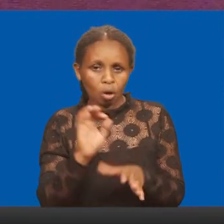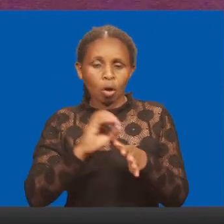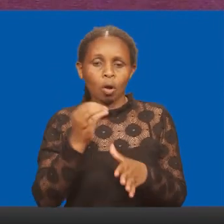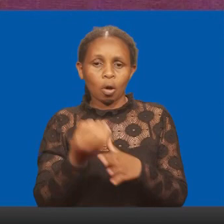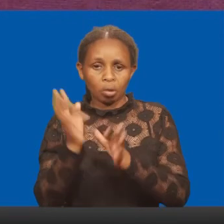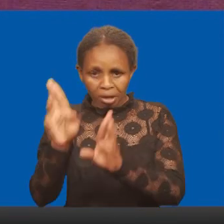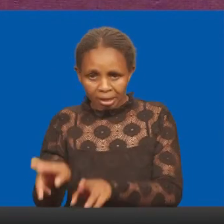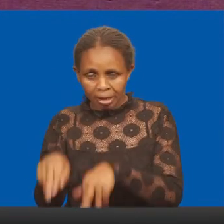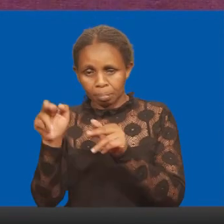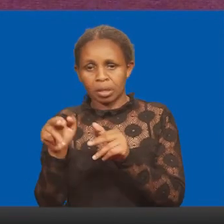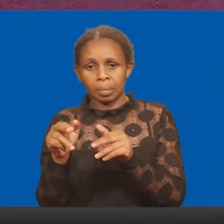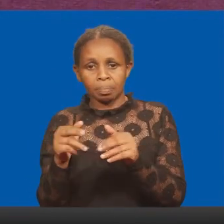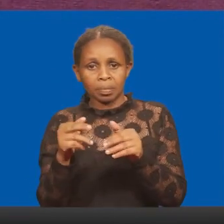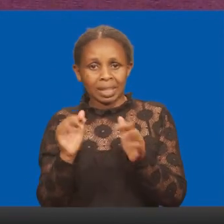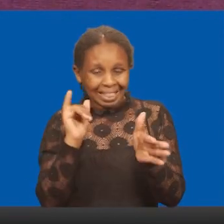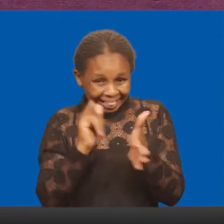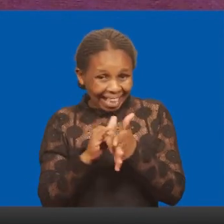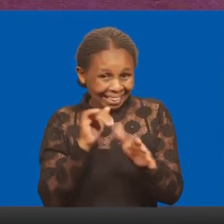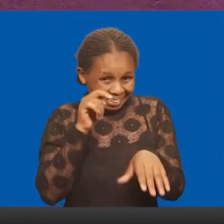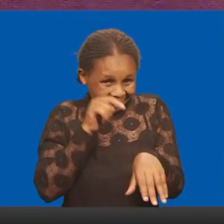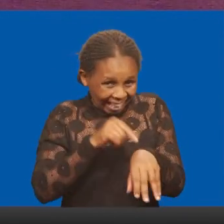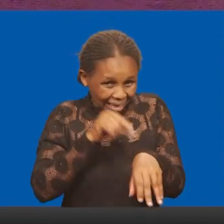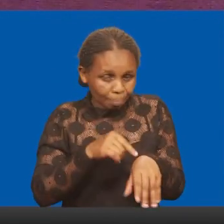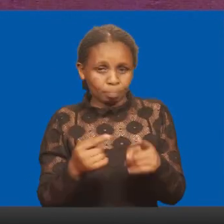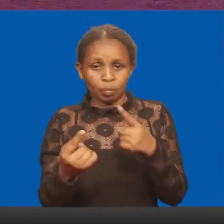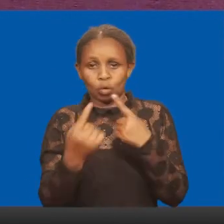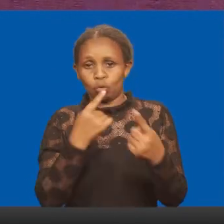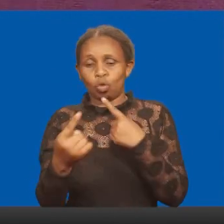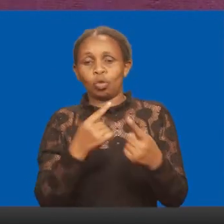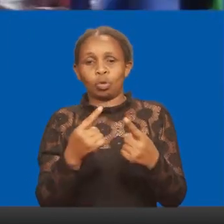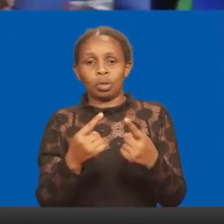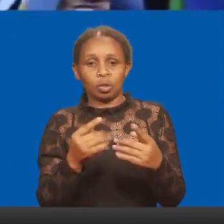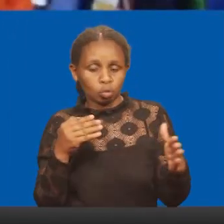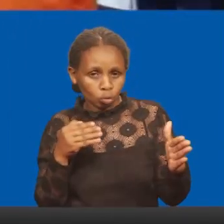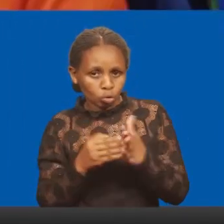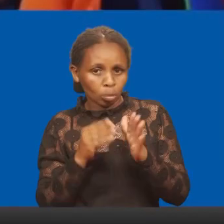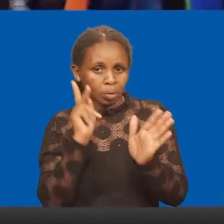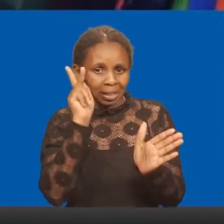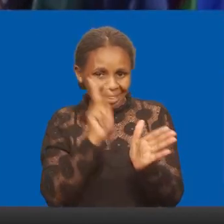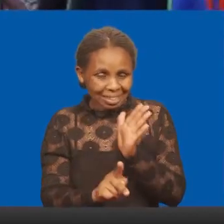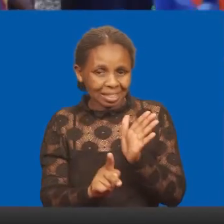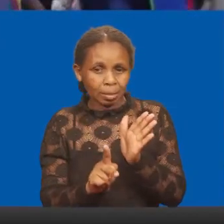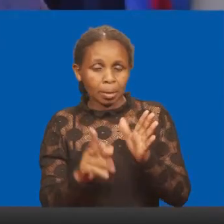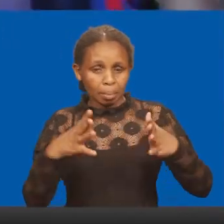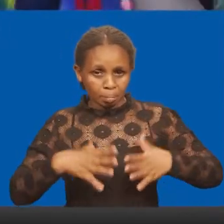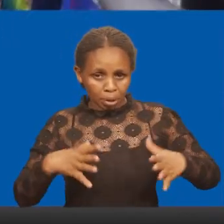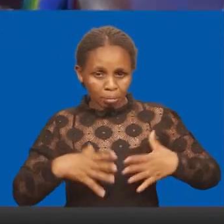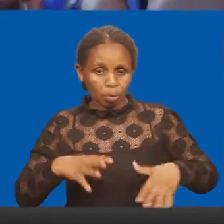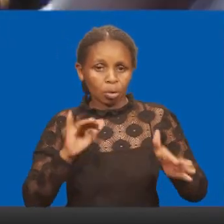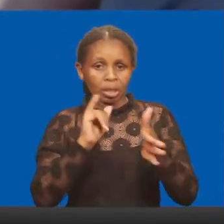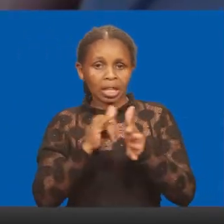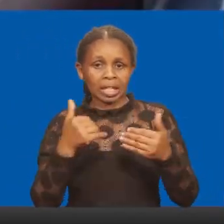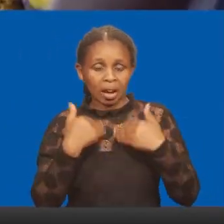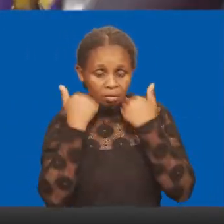abused or women being raped, now is that time, that is your time to speak. Ili kukomesha visa hivi vya mauaji,